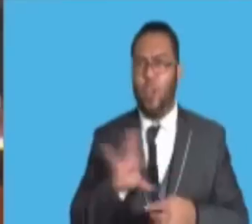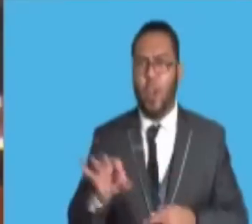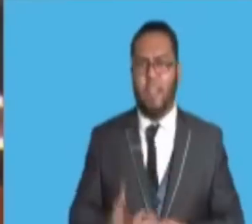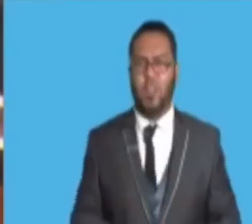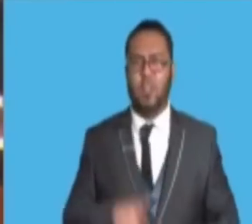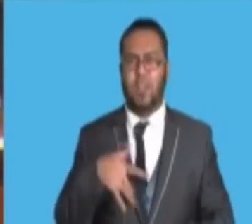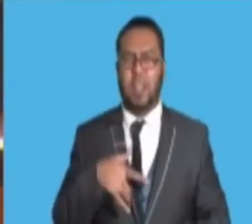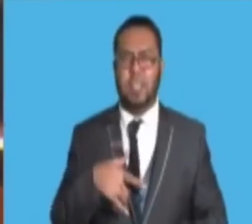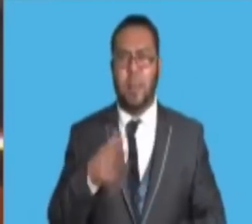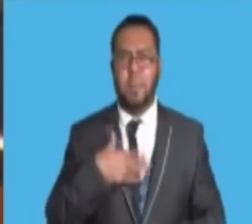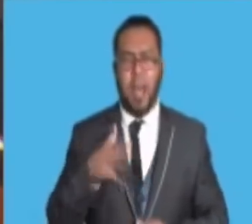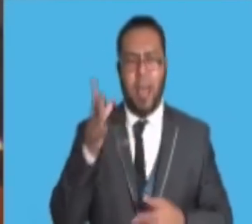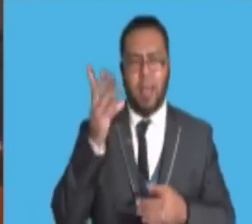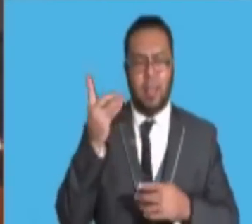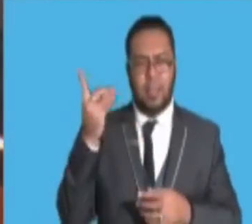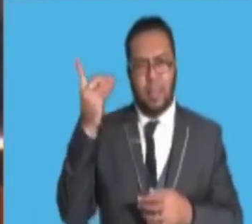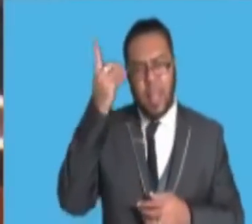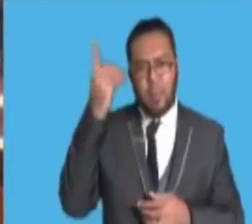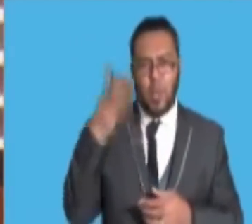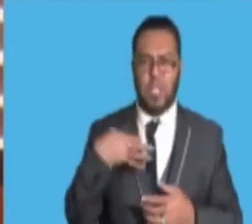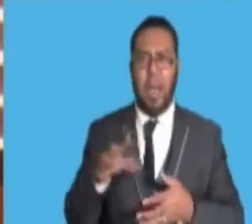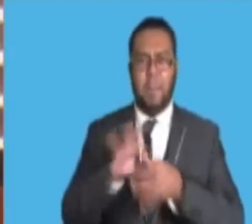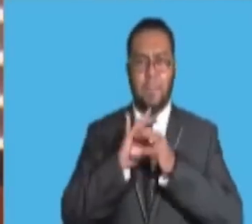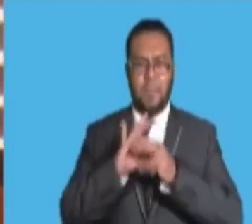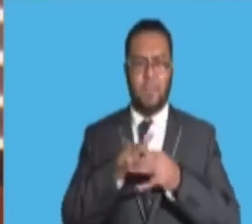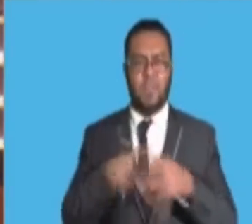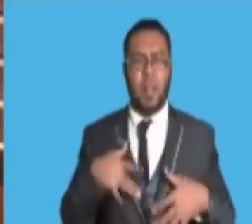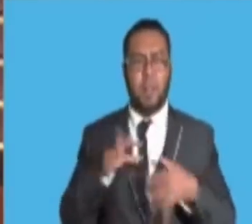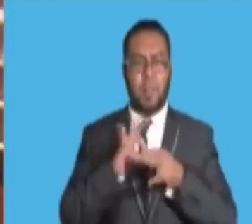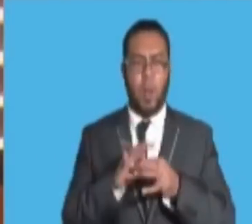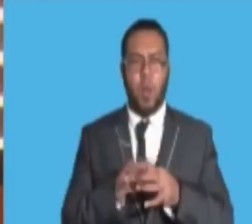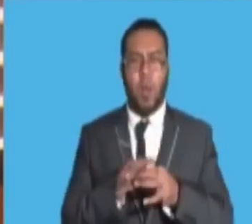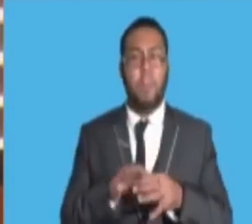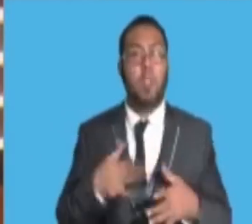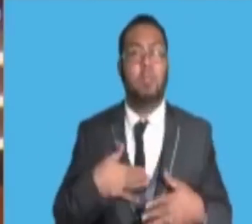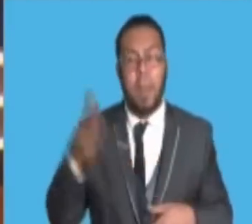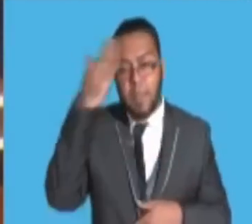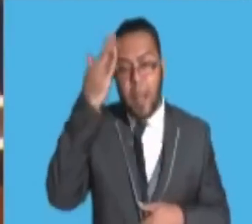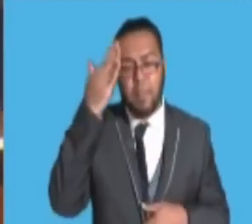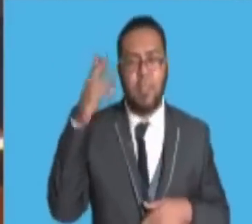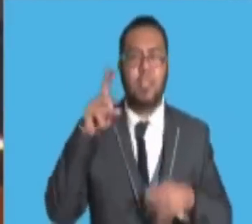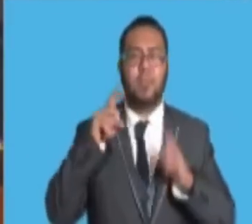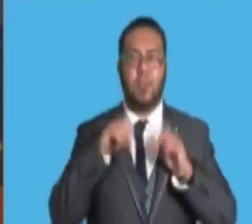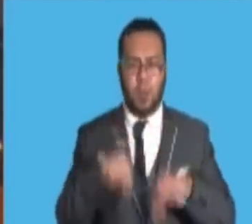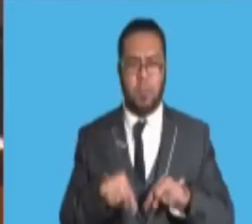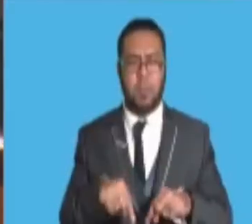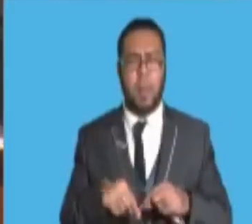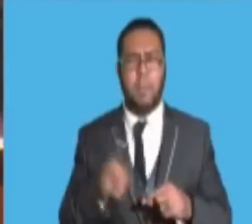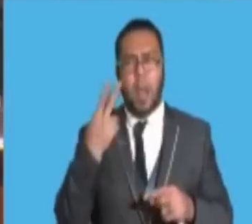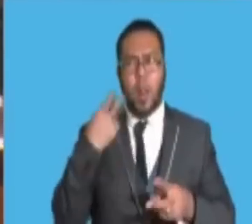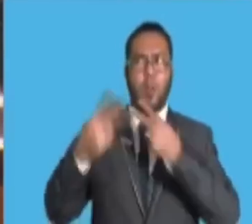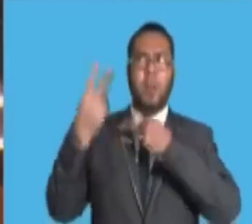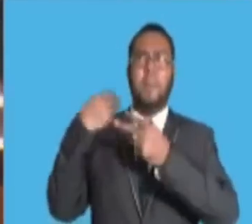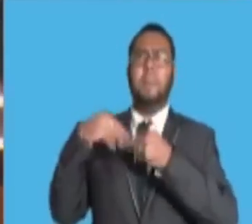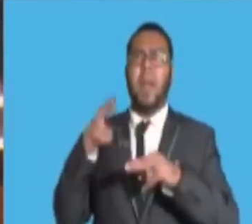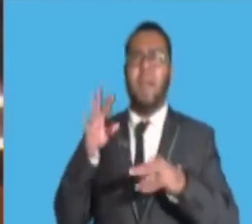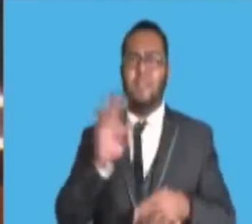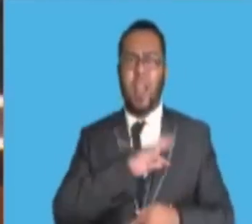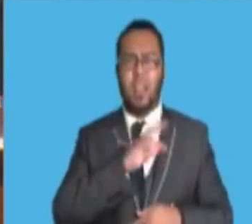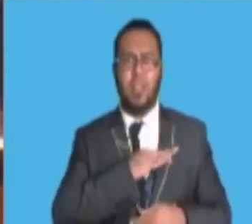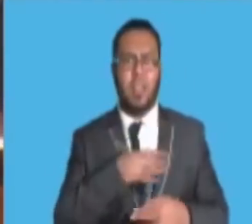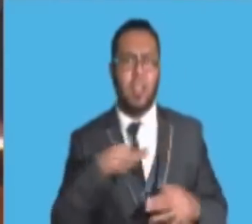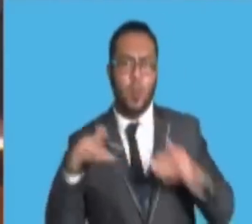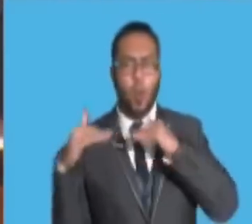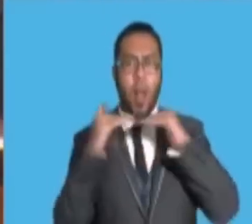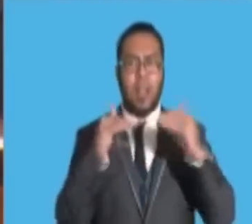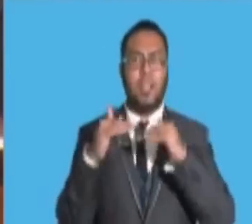that my dad had because I felt belonged because my mother is from Witulebu. As I look back now, my faith and resolve towards equality